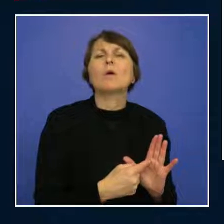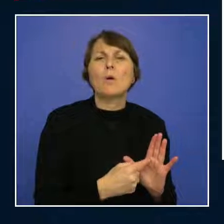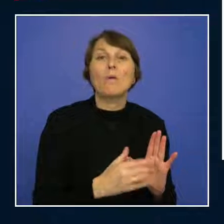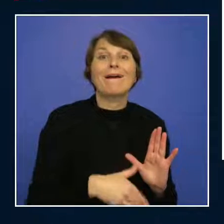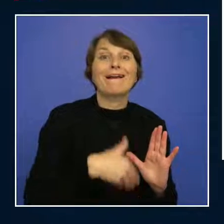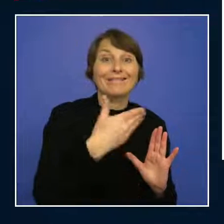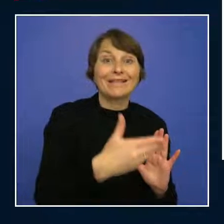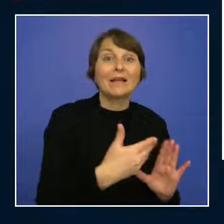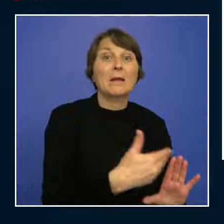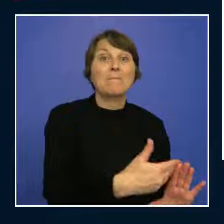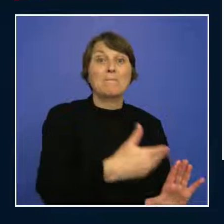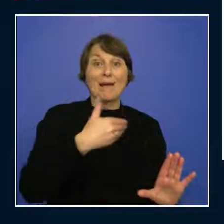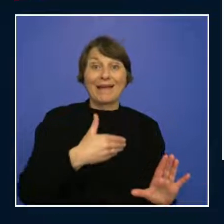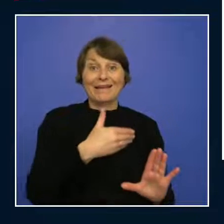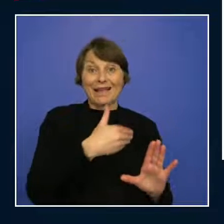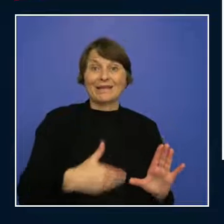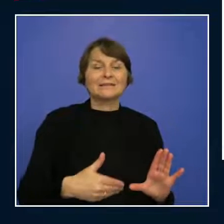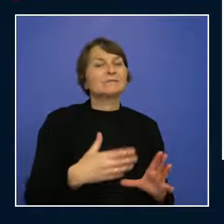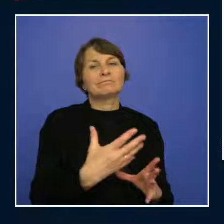end pool.